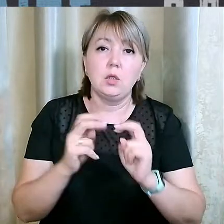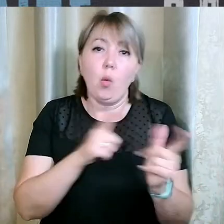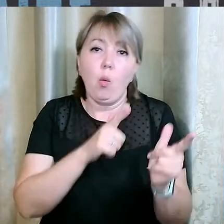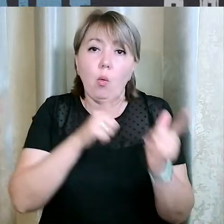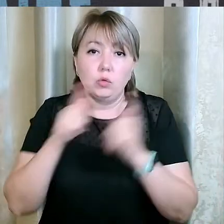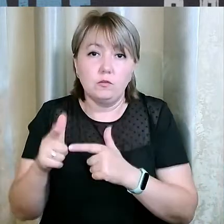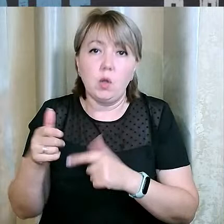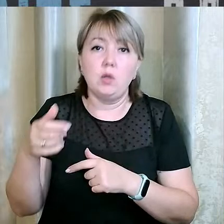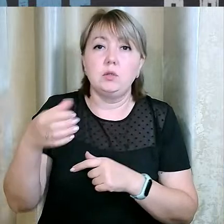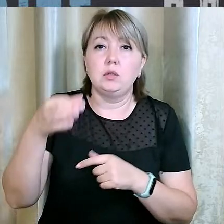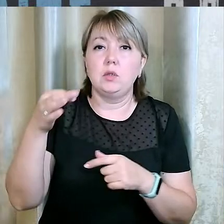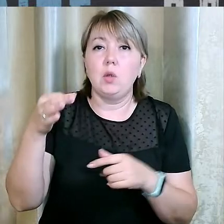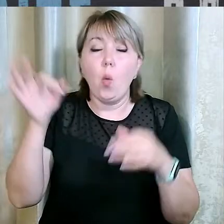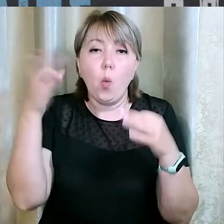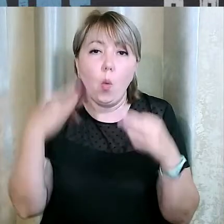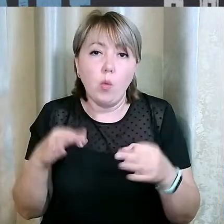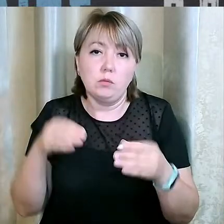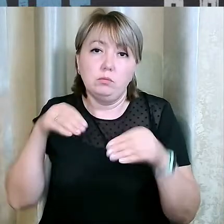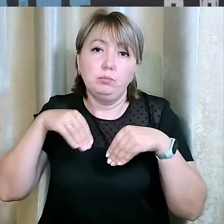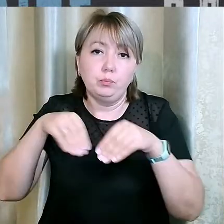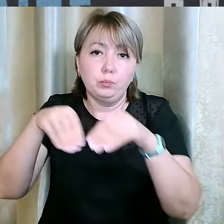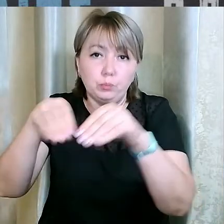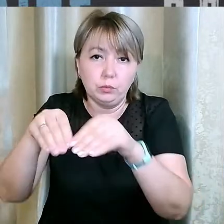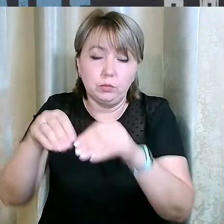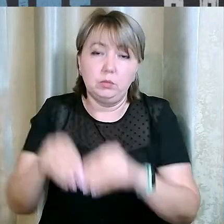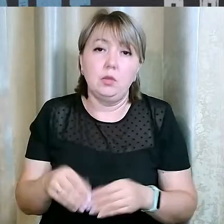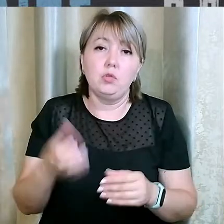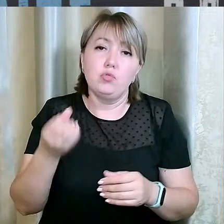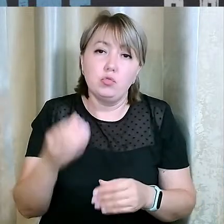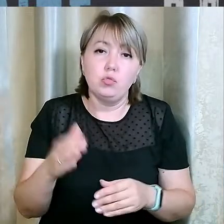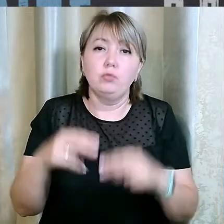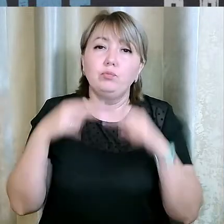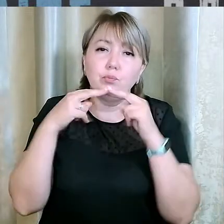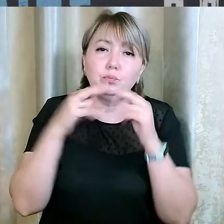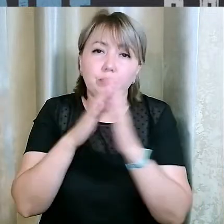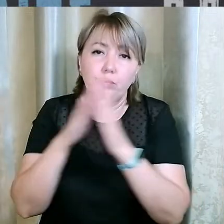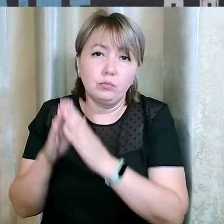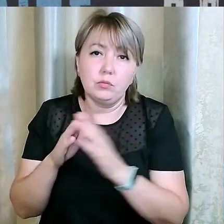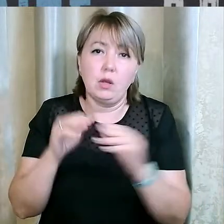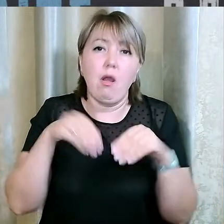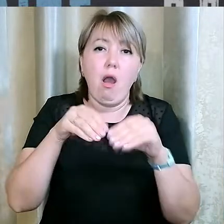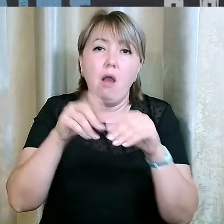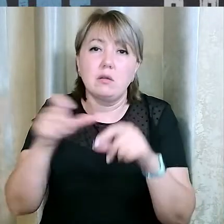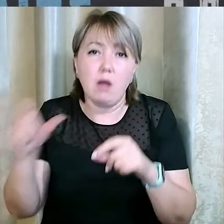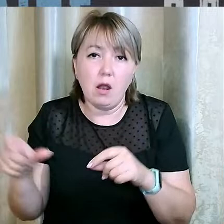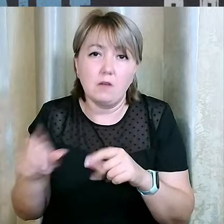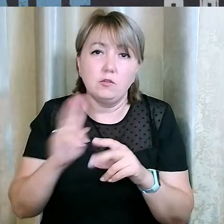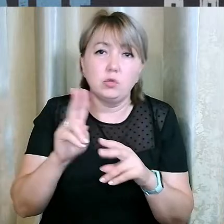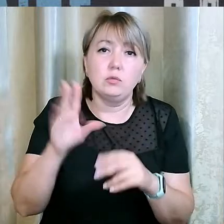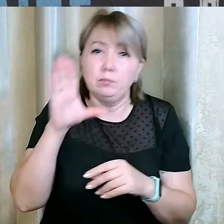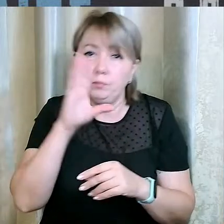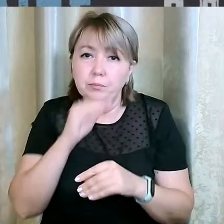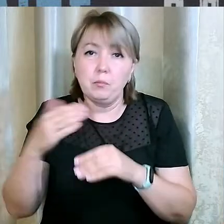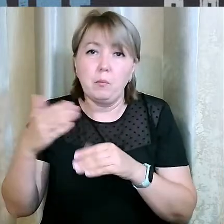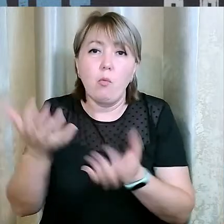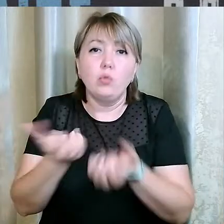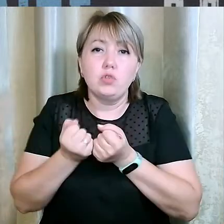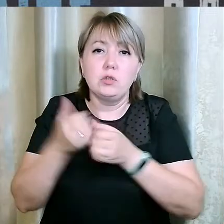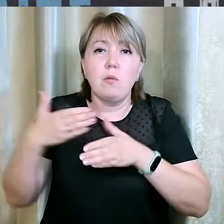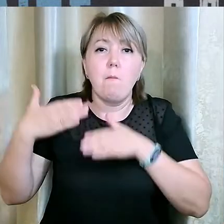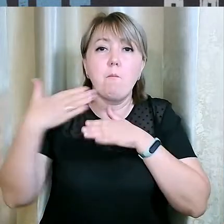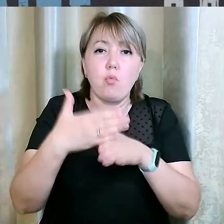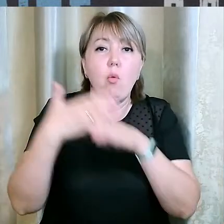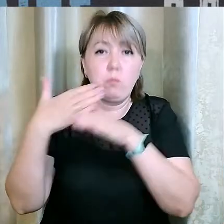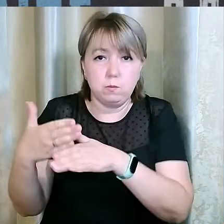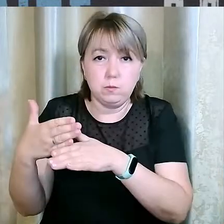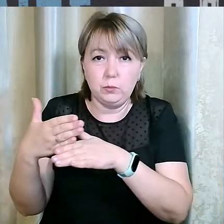agricultural enterprises, and to get ready to autumn sowing campaign. Next, I draw the attention of agrarians to the existing possibilities